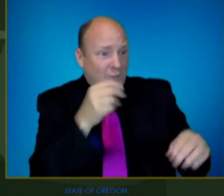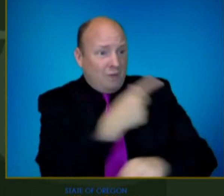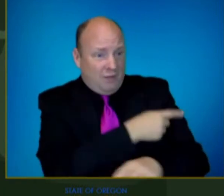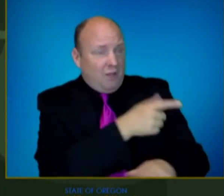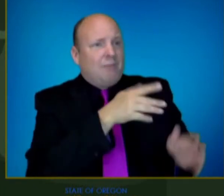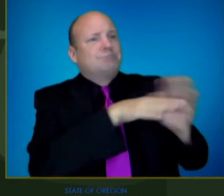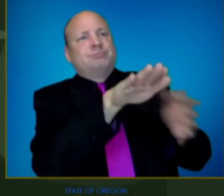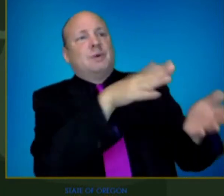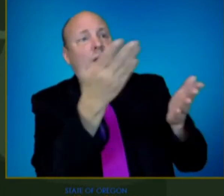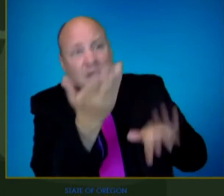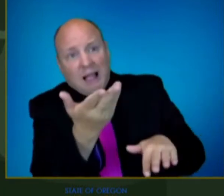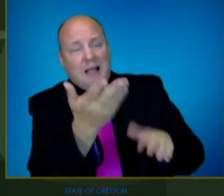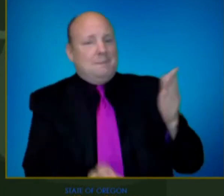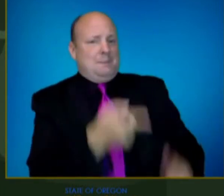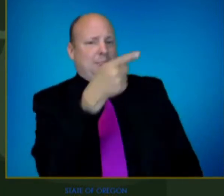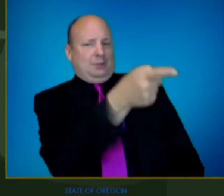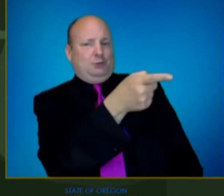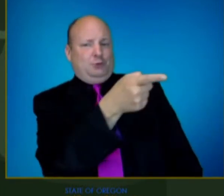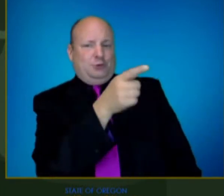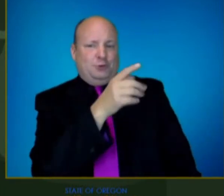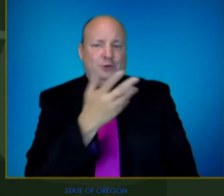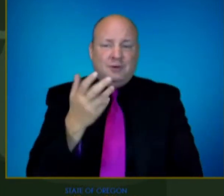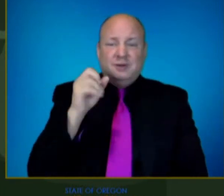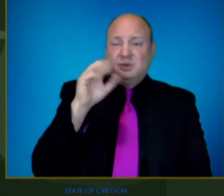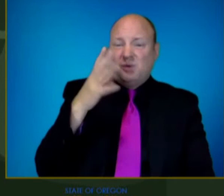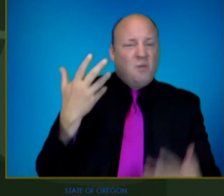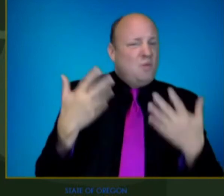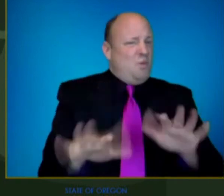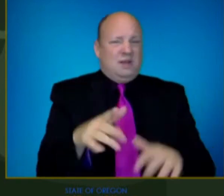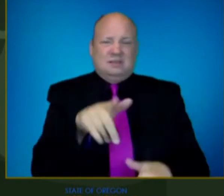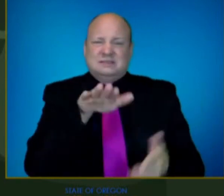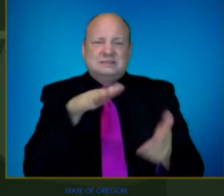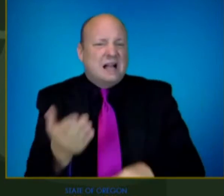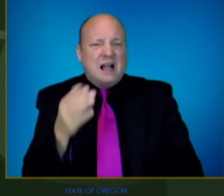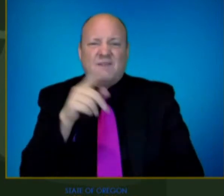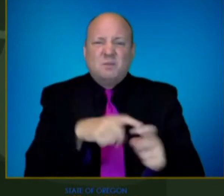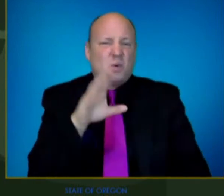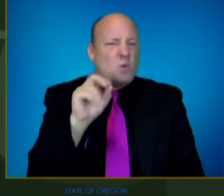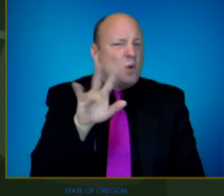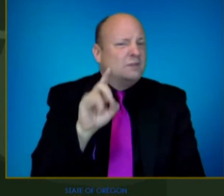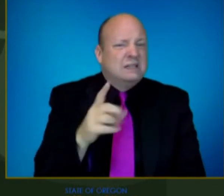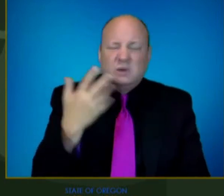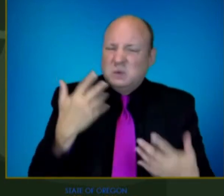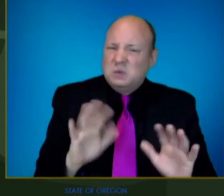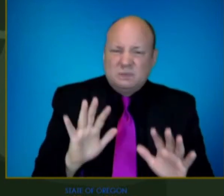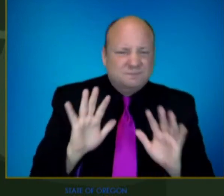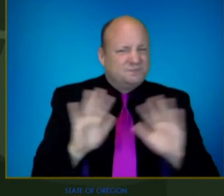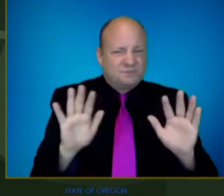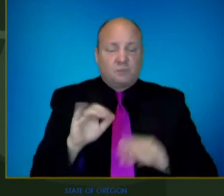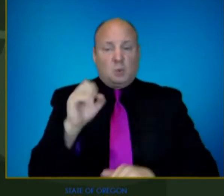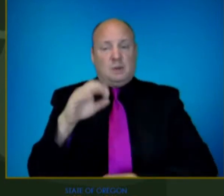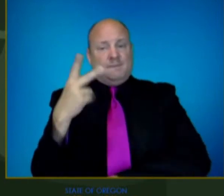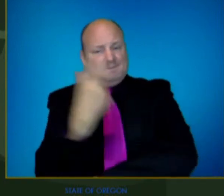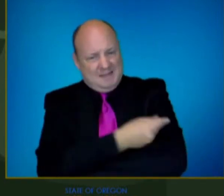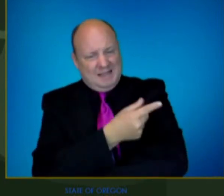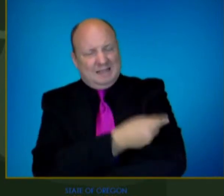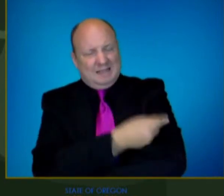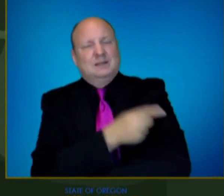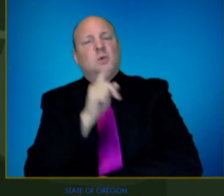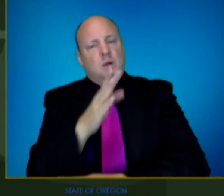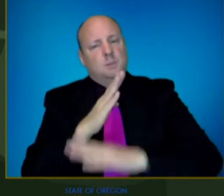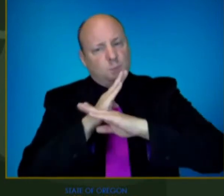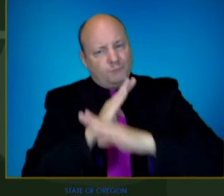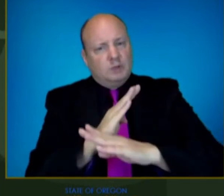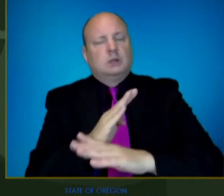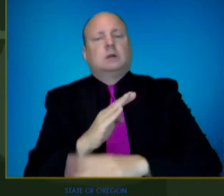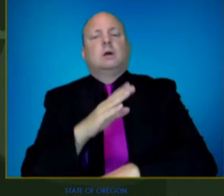from COVID. Trust that the vaccines are the best way to keep you out of the hospital. I can't say that